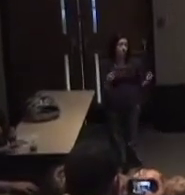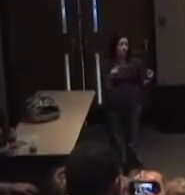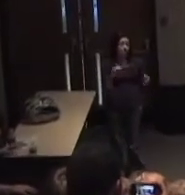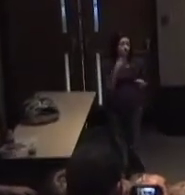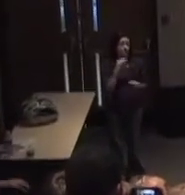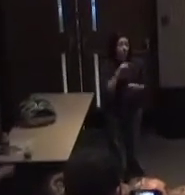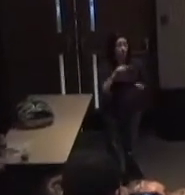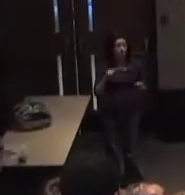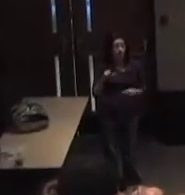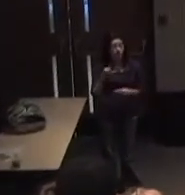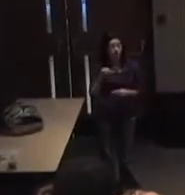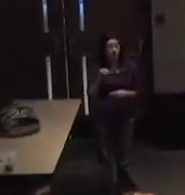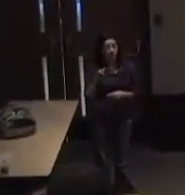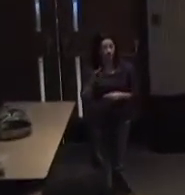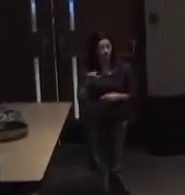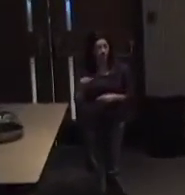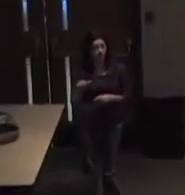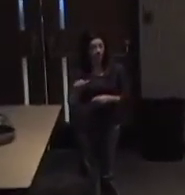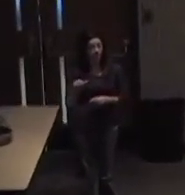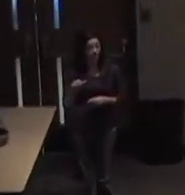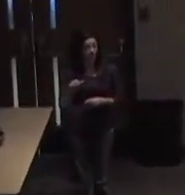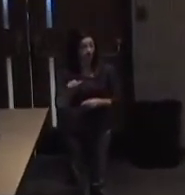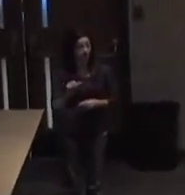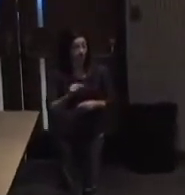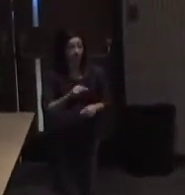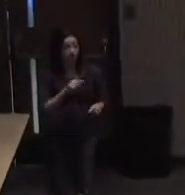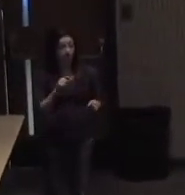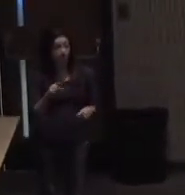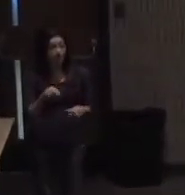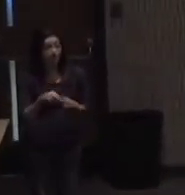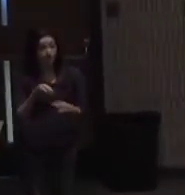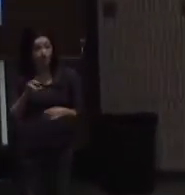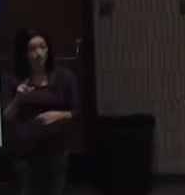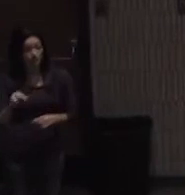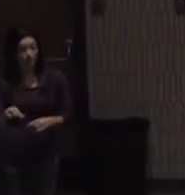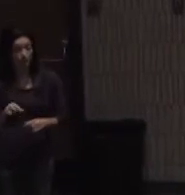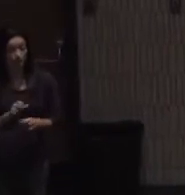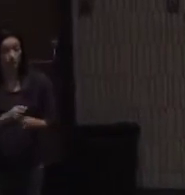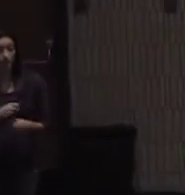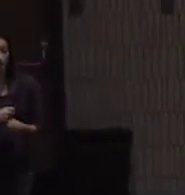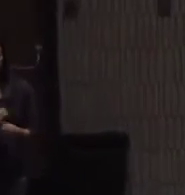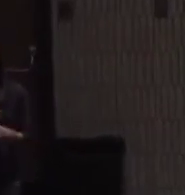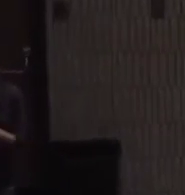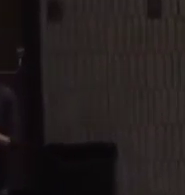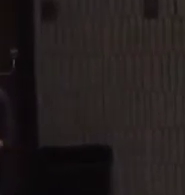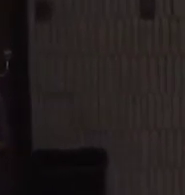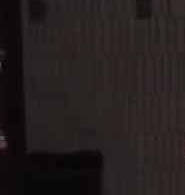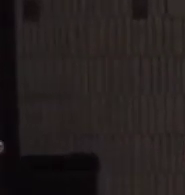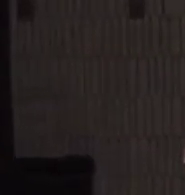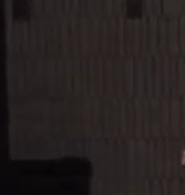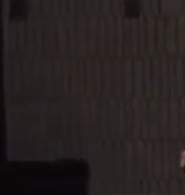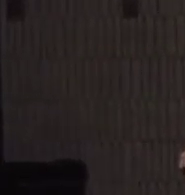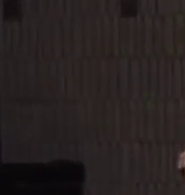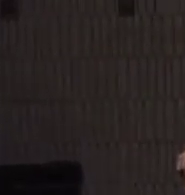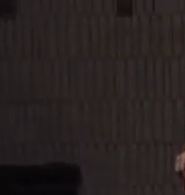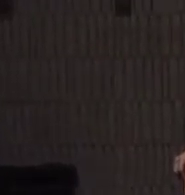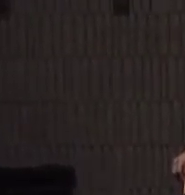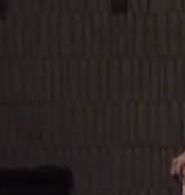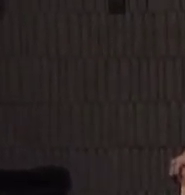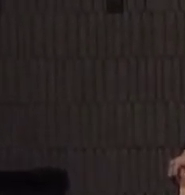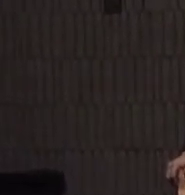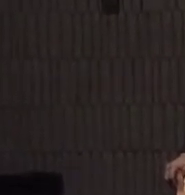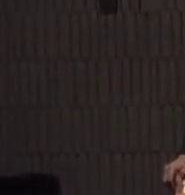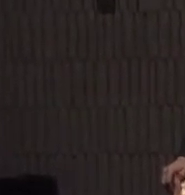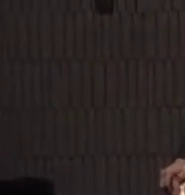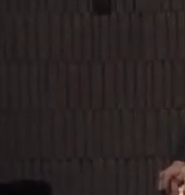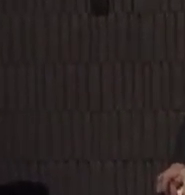Libya. In fact, going into Iraq made the situation worse with regard to oil rather than better. And the point